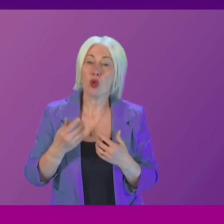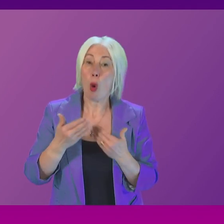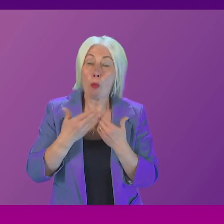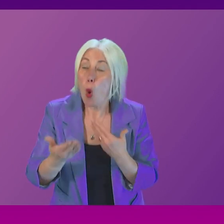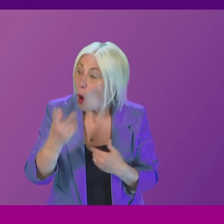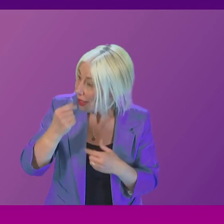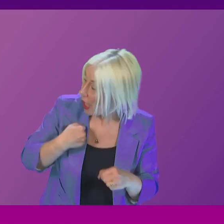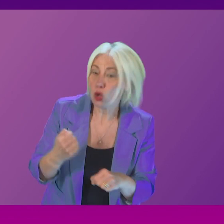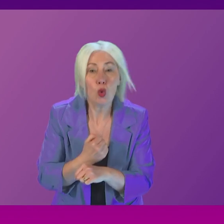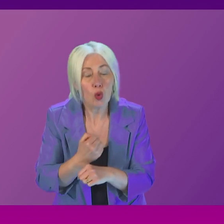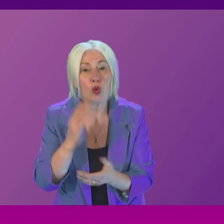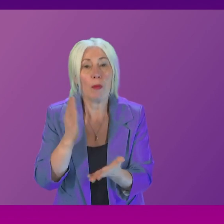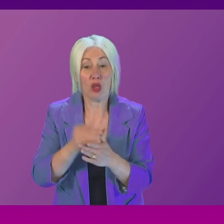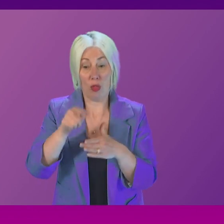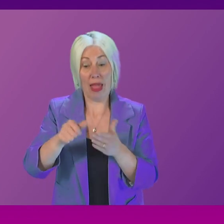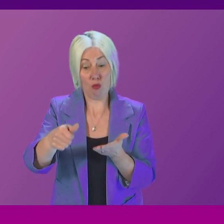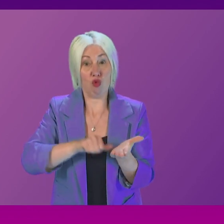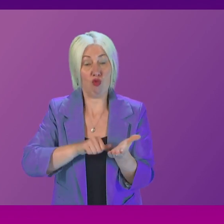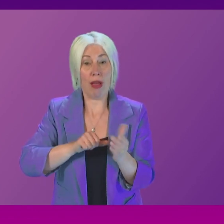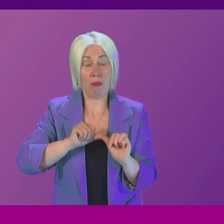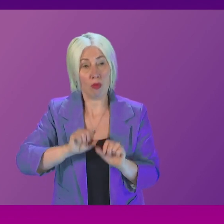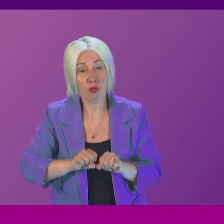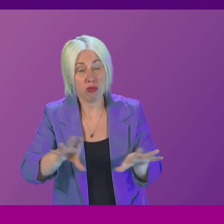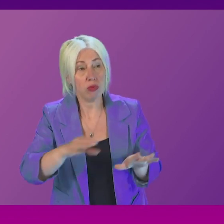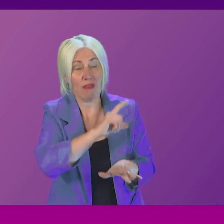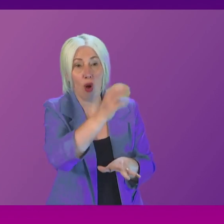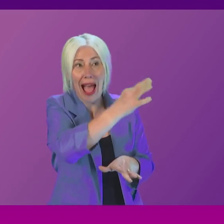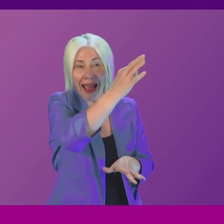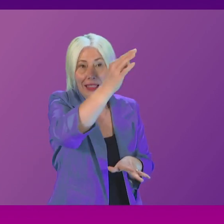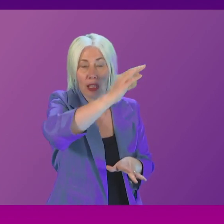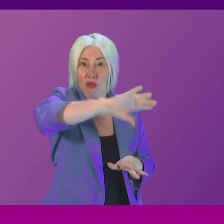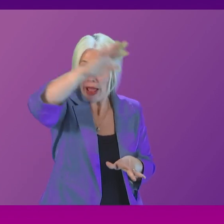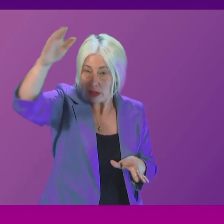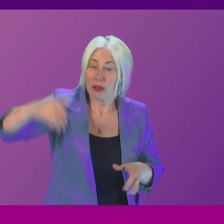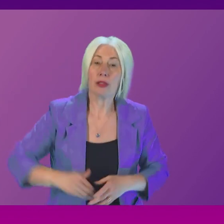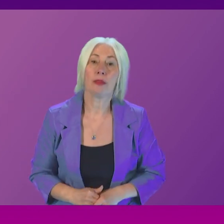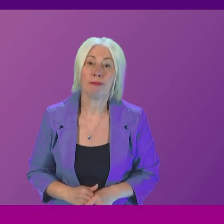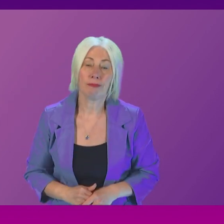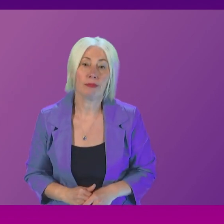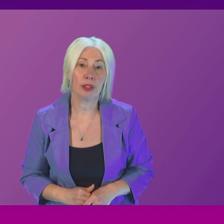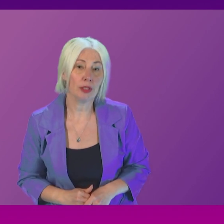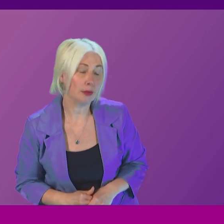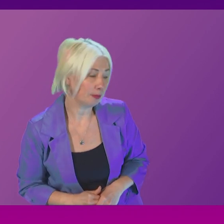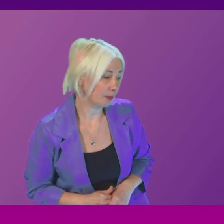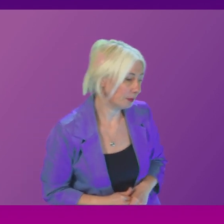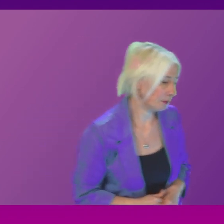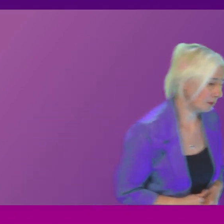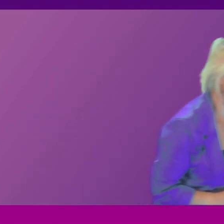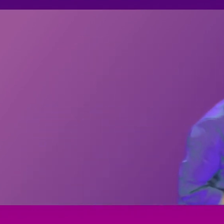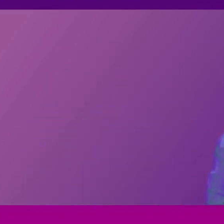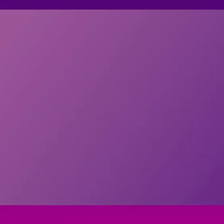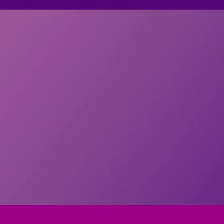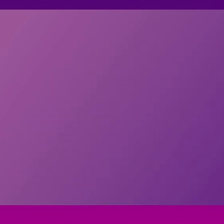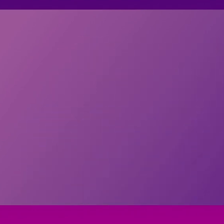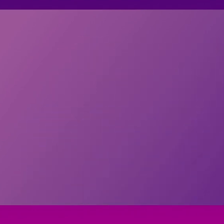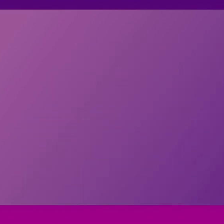do to make sure that programme delivers for remote rural and island communities across the country. Thank you. That's a neat segue